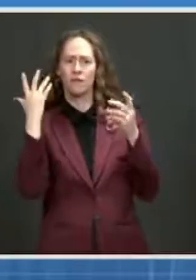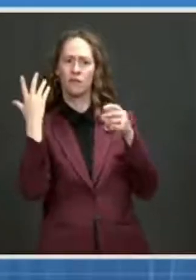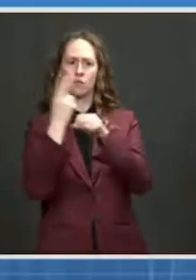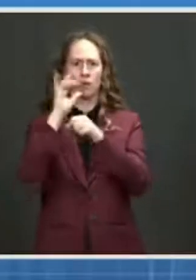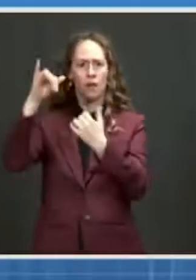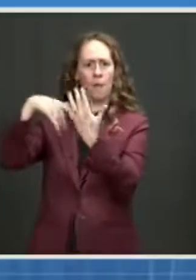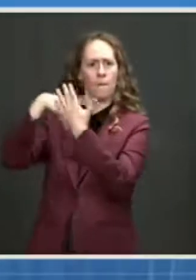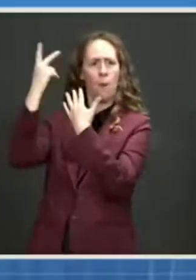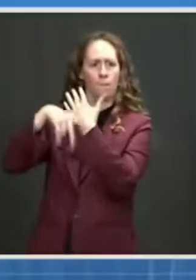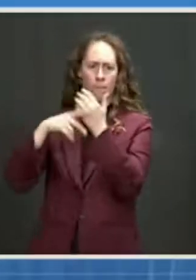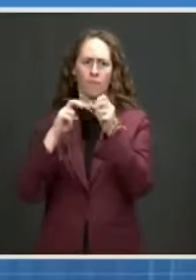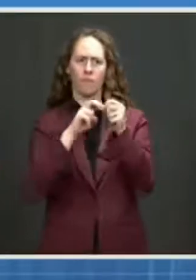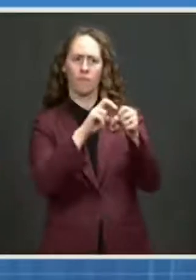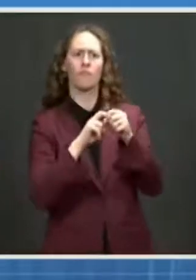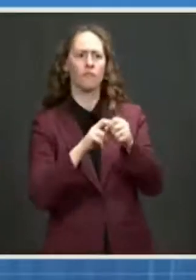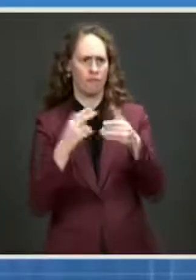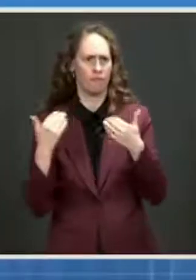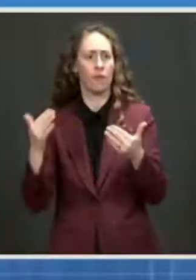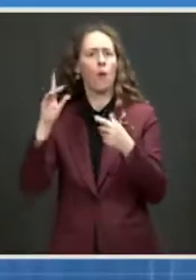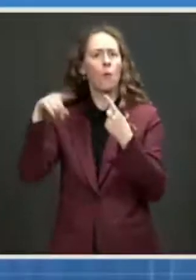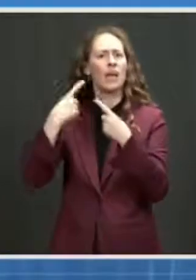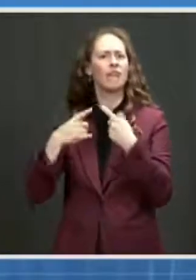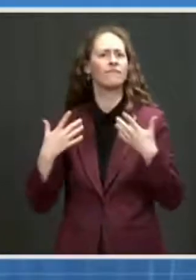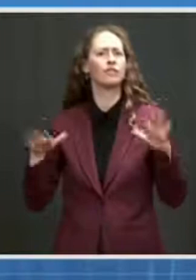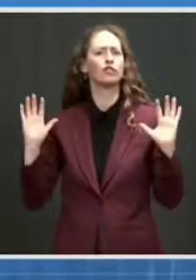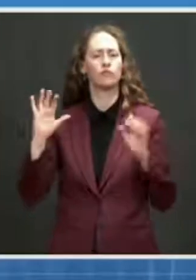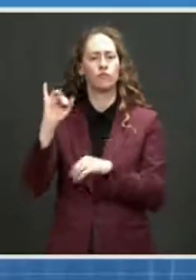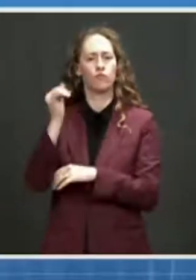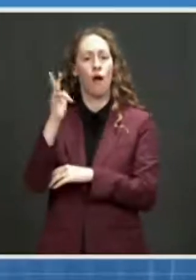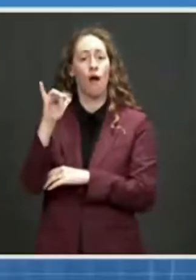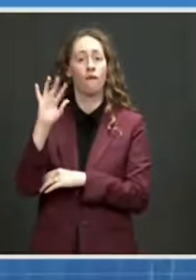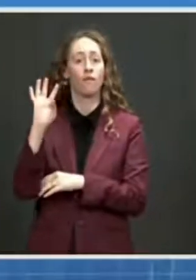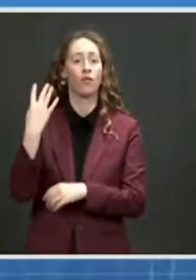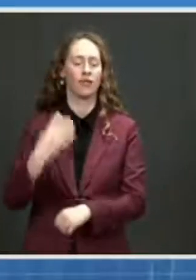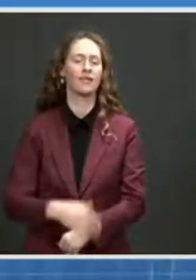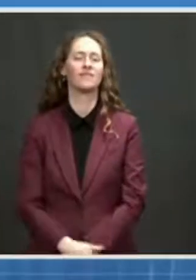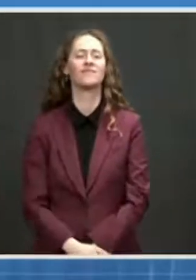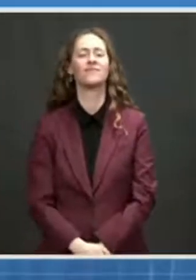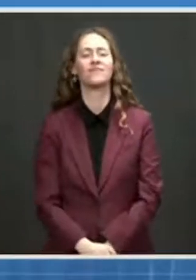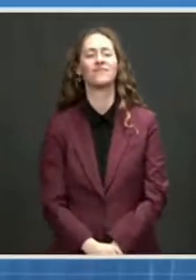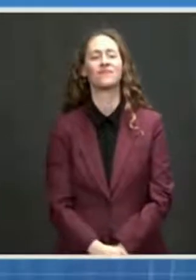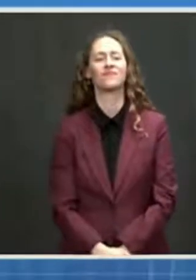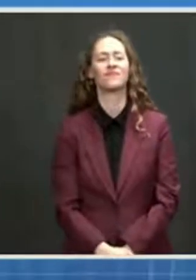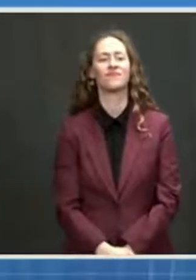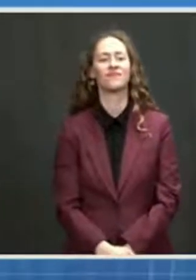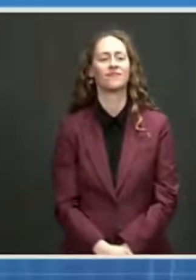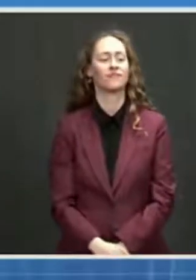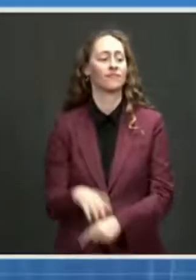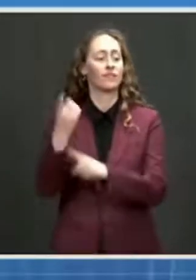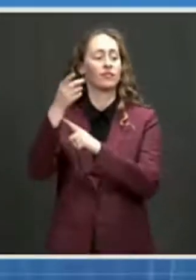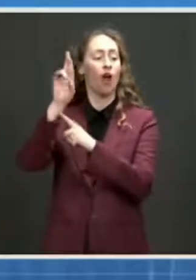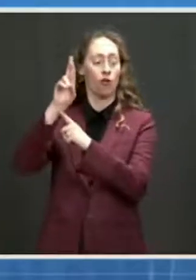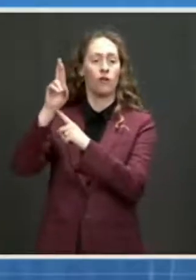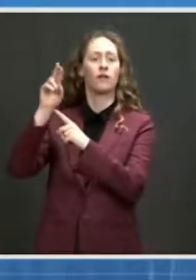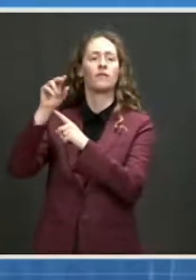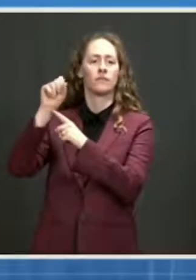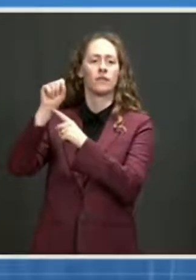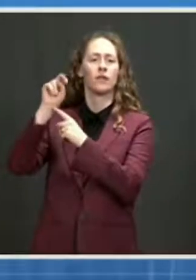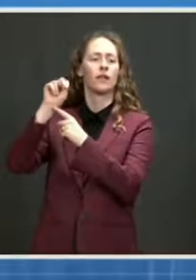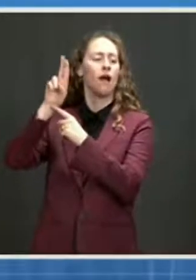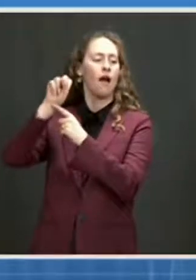4. And Dr. Nunez-Smith will have a further update on making transportation even more broadly